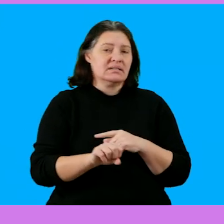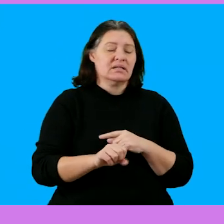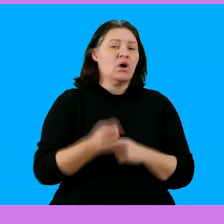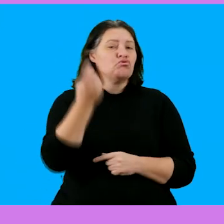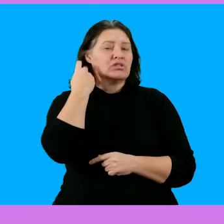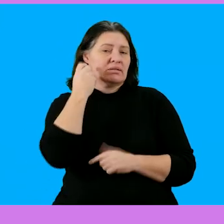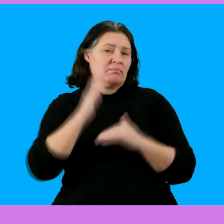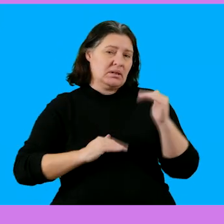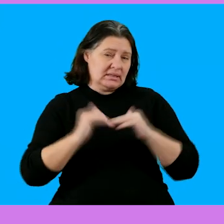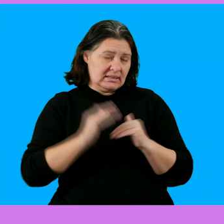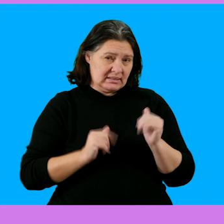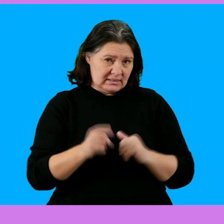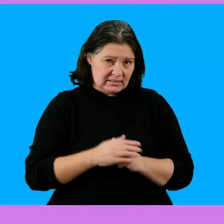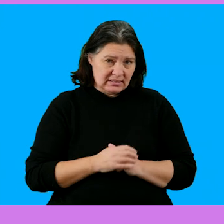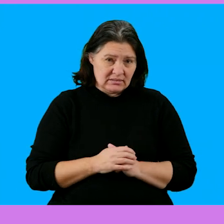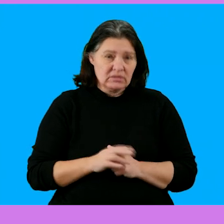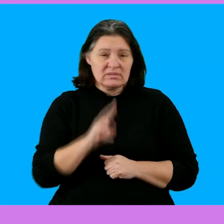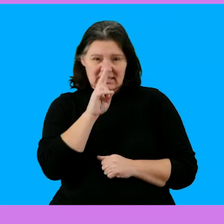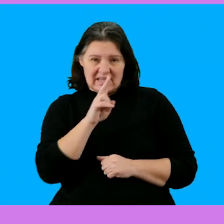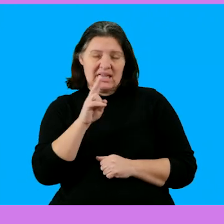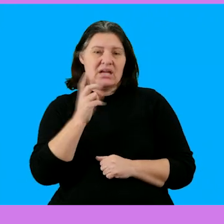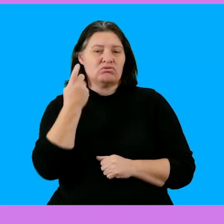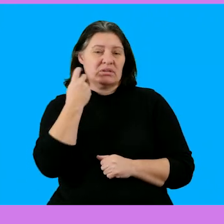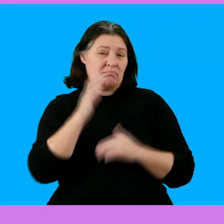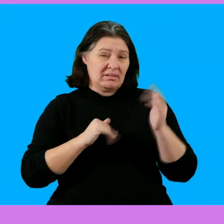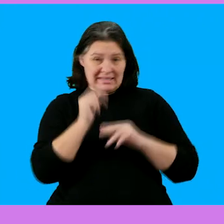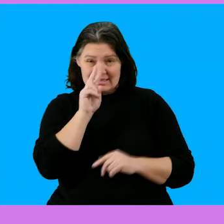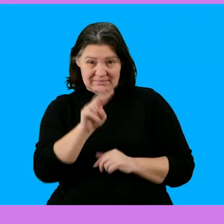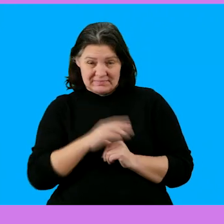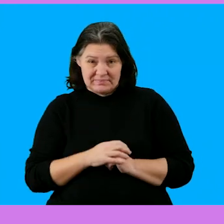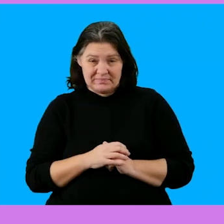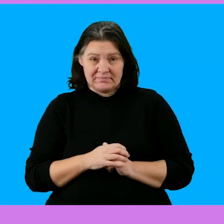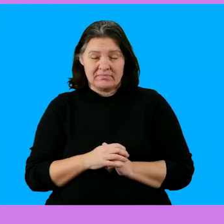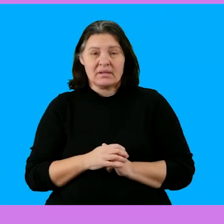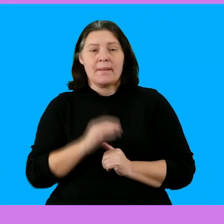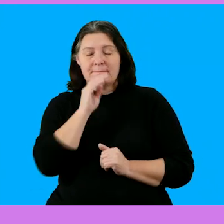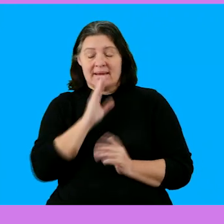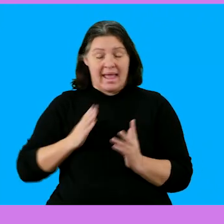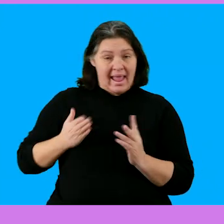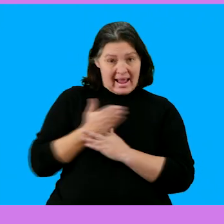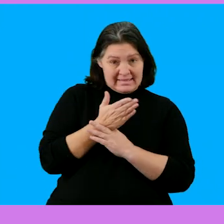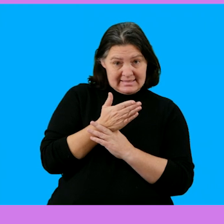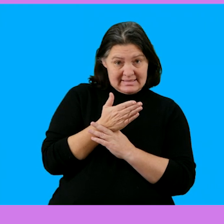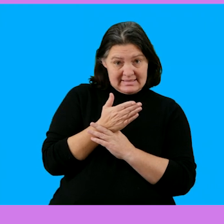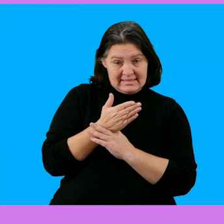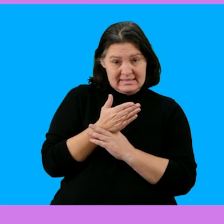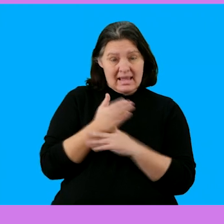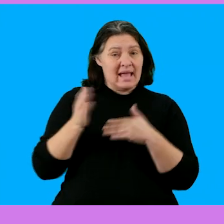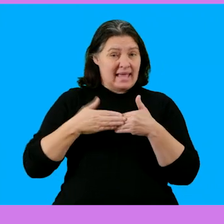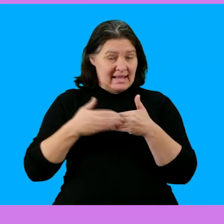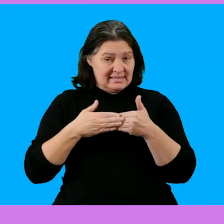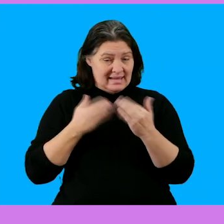need to find the reception building. Here we can see the reception building. Are we clear? So meaning they will enter